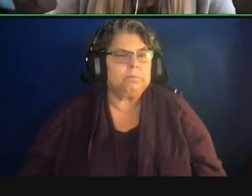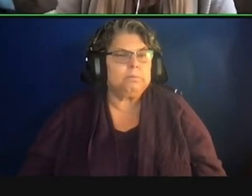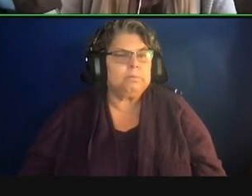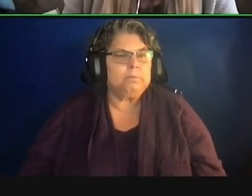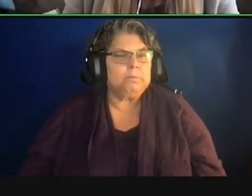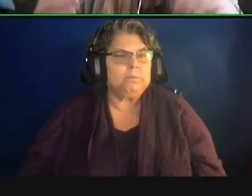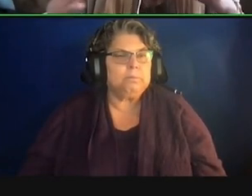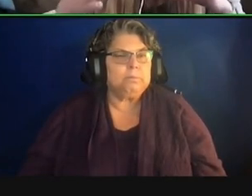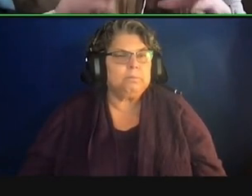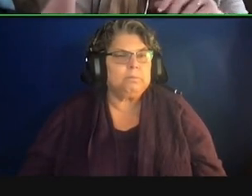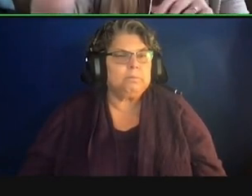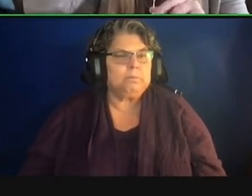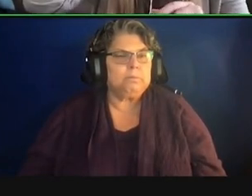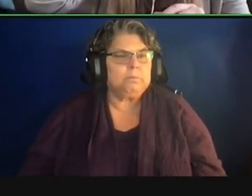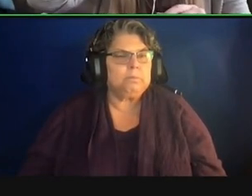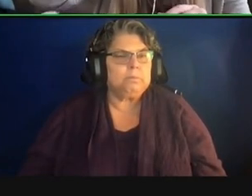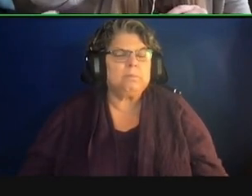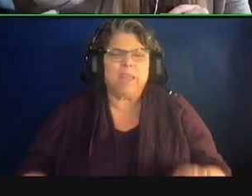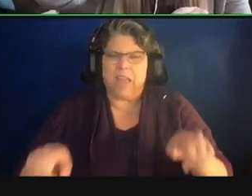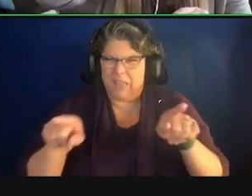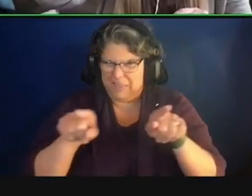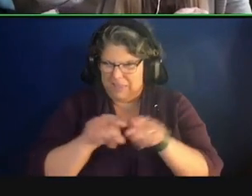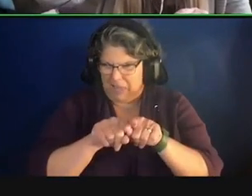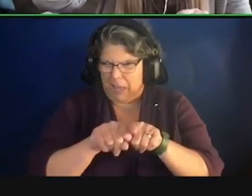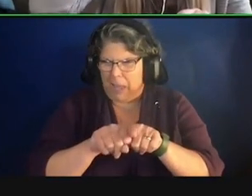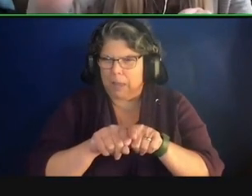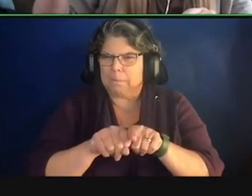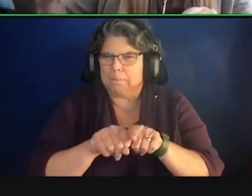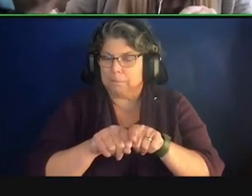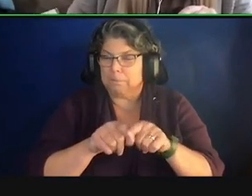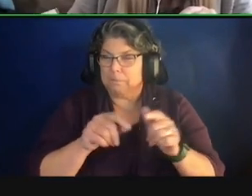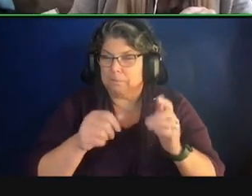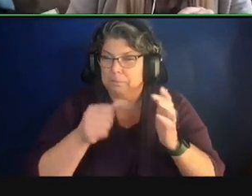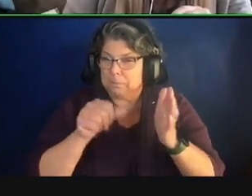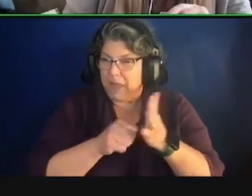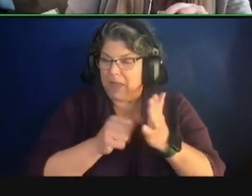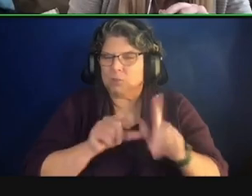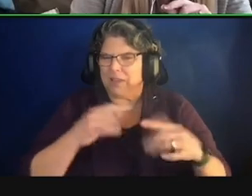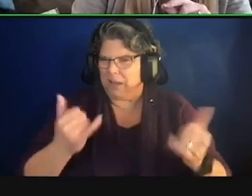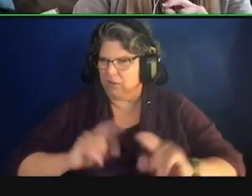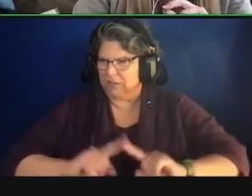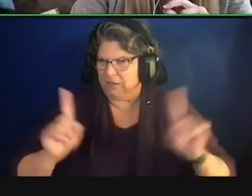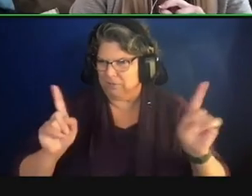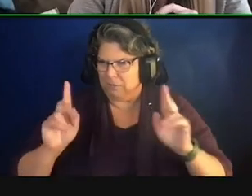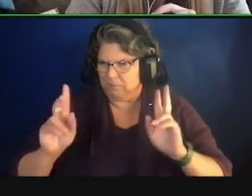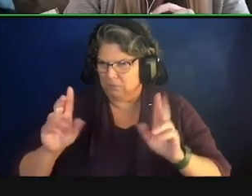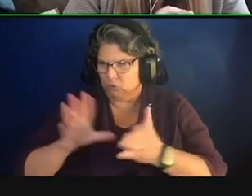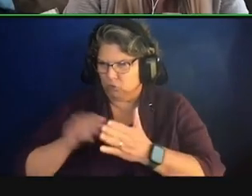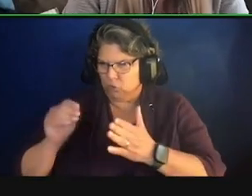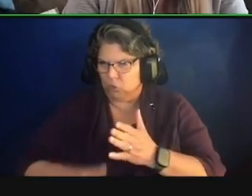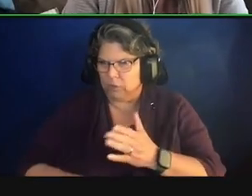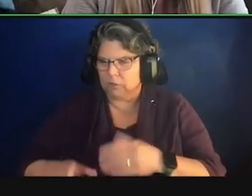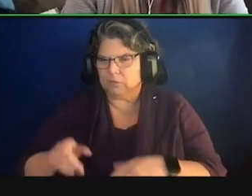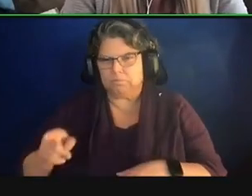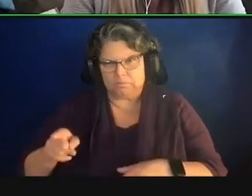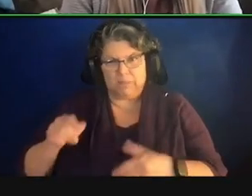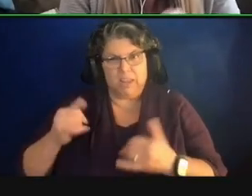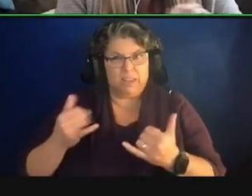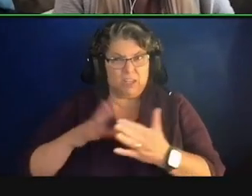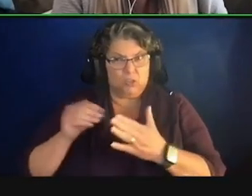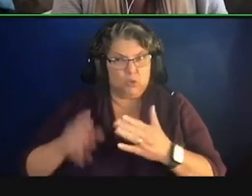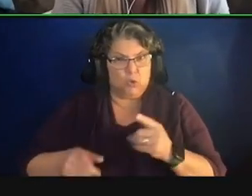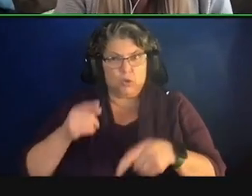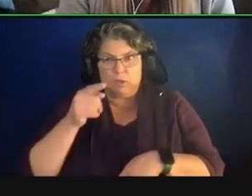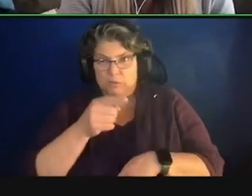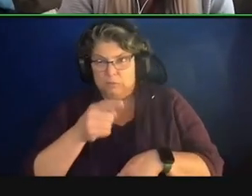This is the same page, but for a different student. This student is a signing student,